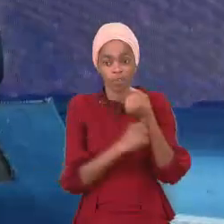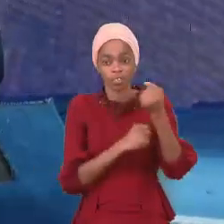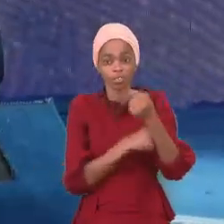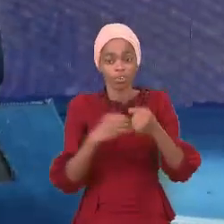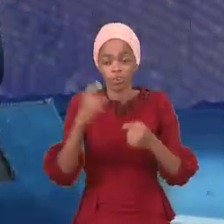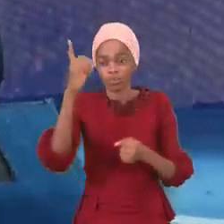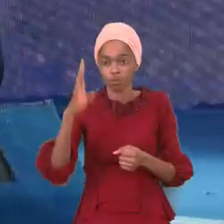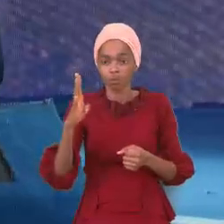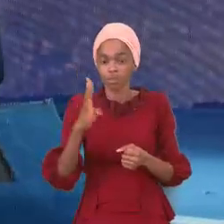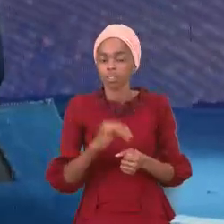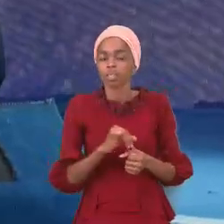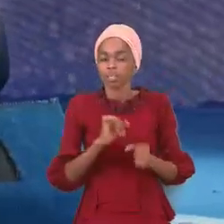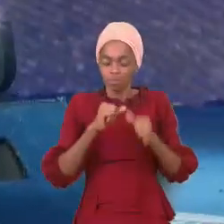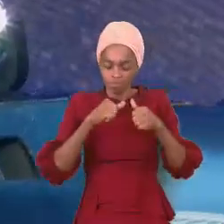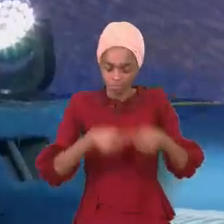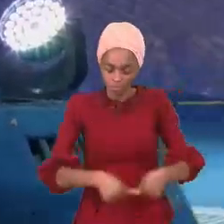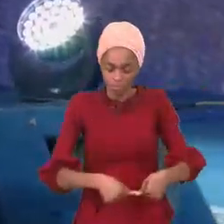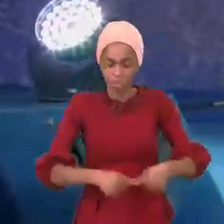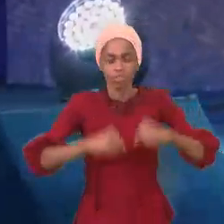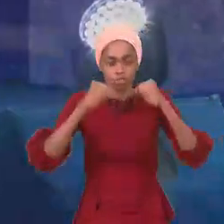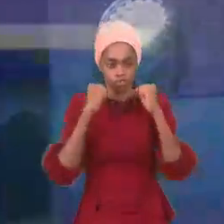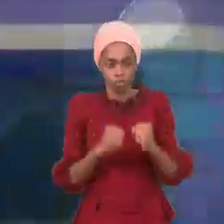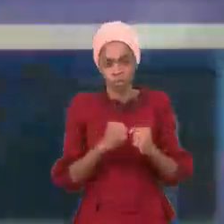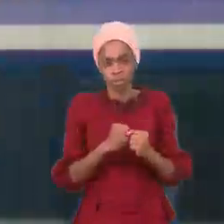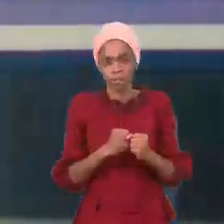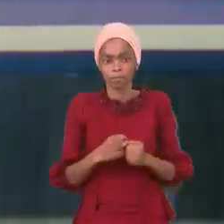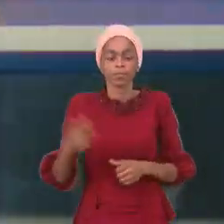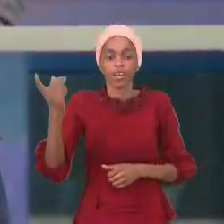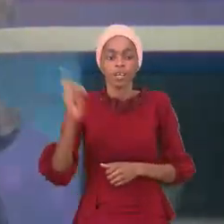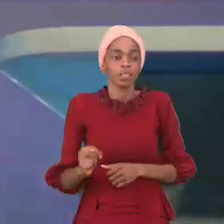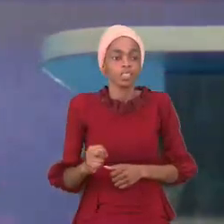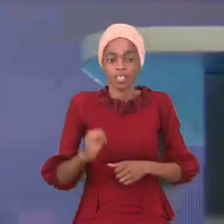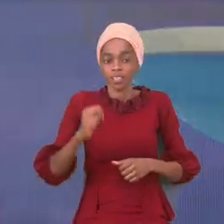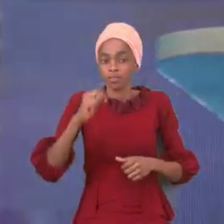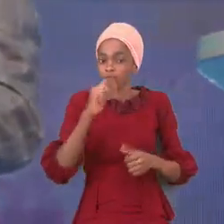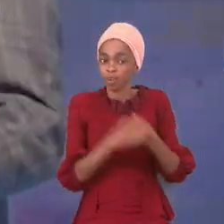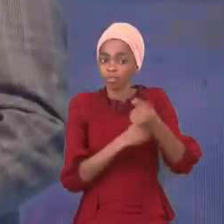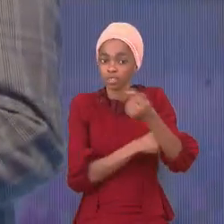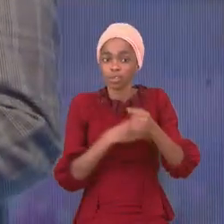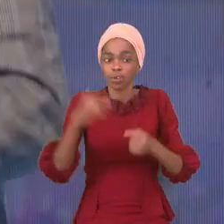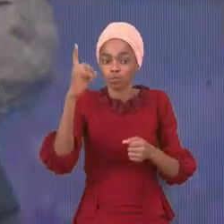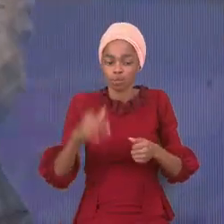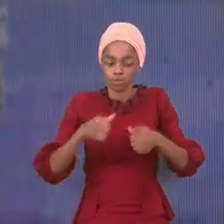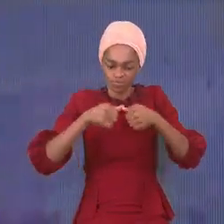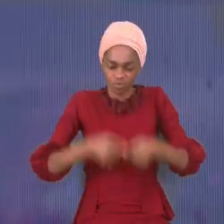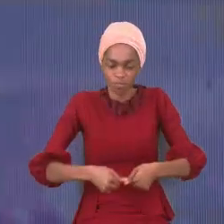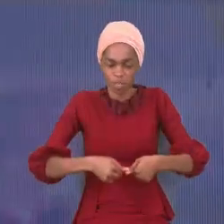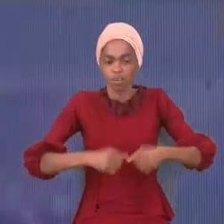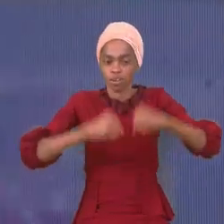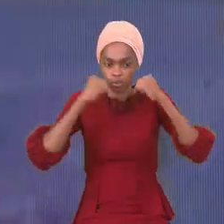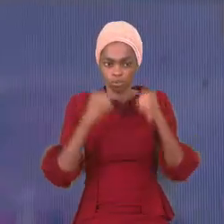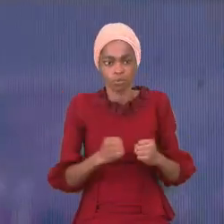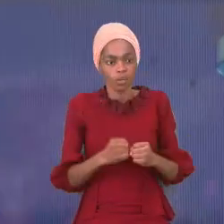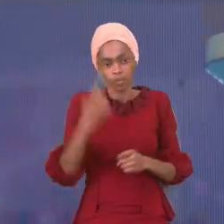standeth sure. Every time the foundation of God standeth sure. For everyone, the foundation